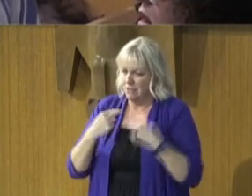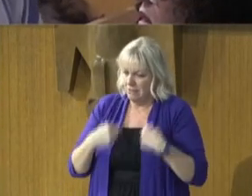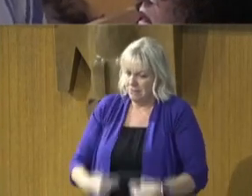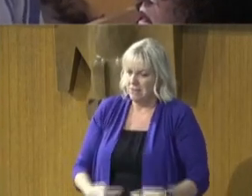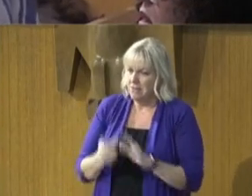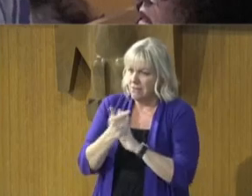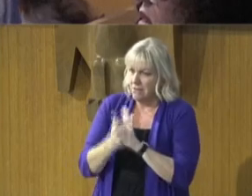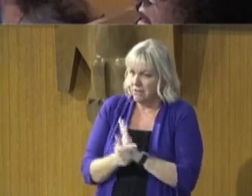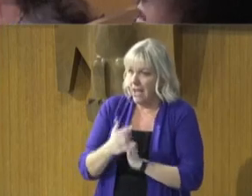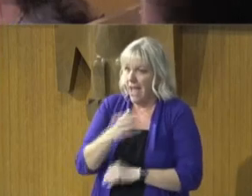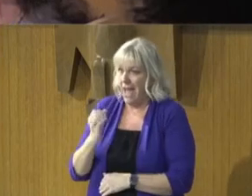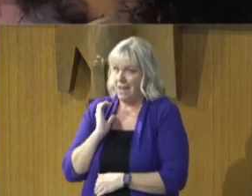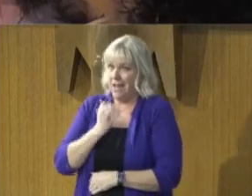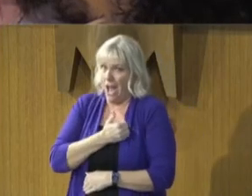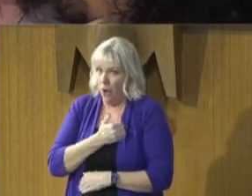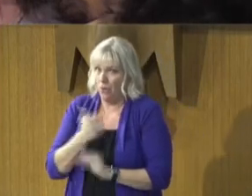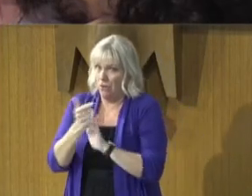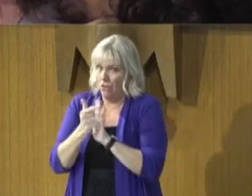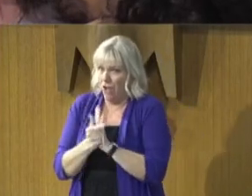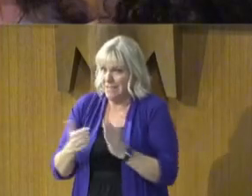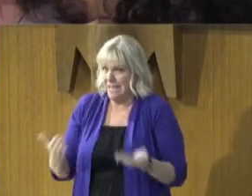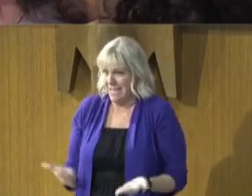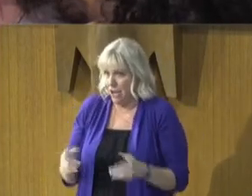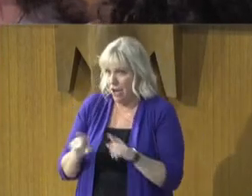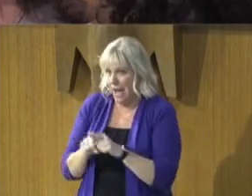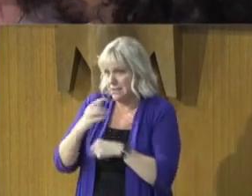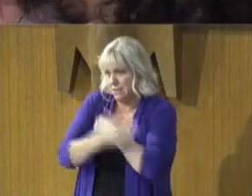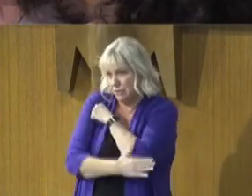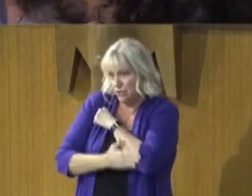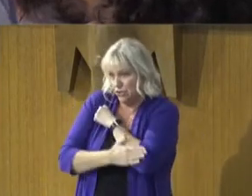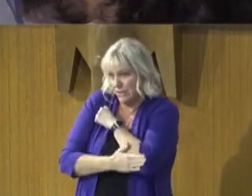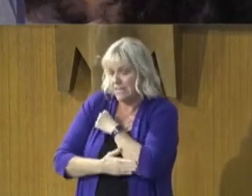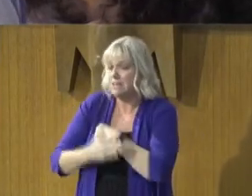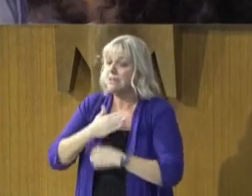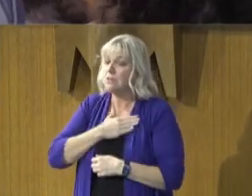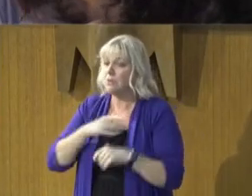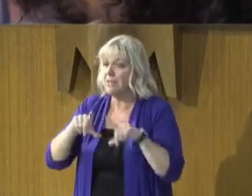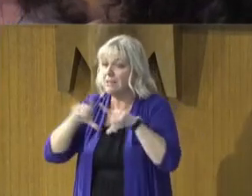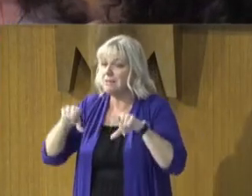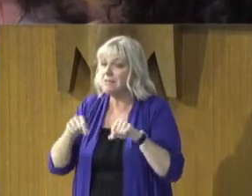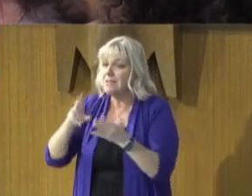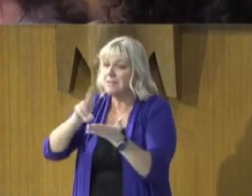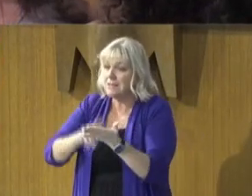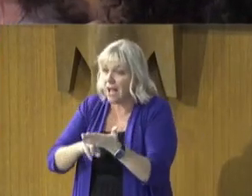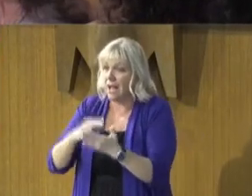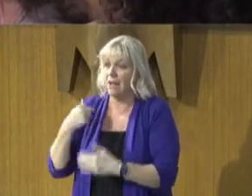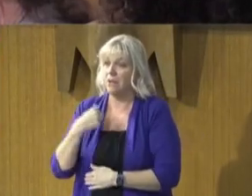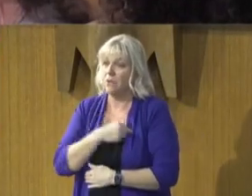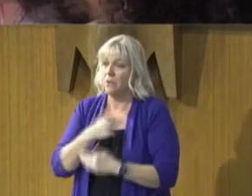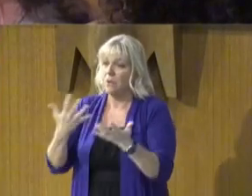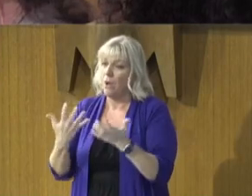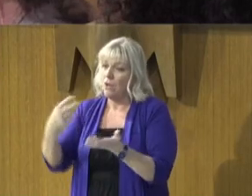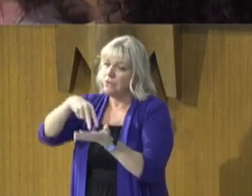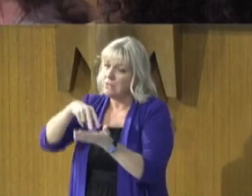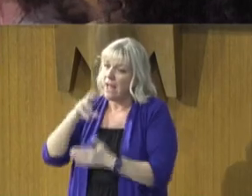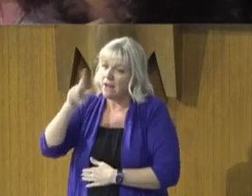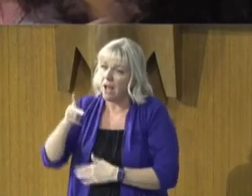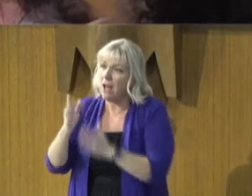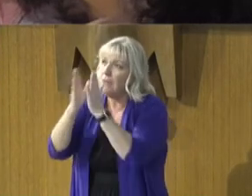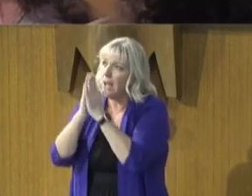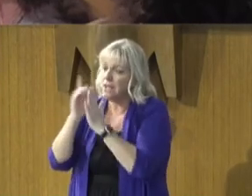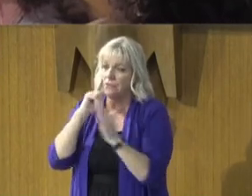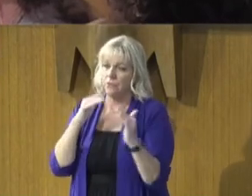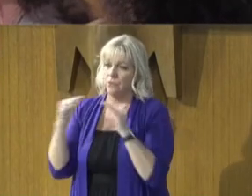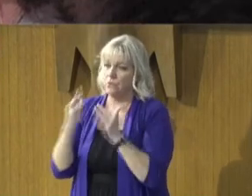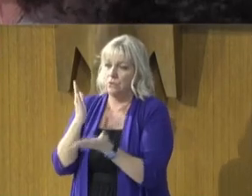and our own laws as the United States of America. So we're inviting you to sign these as well. We're taking a stand. We are calling for a ceasefire. We